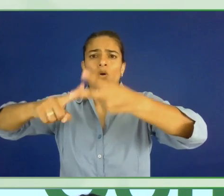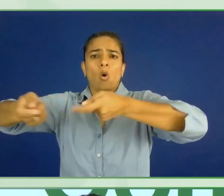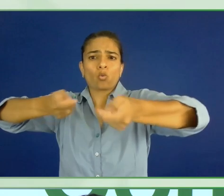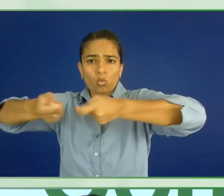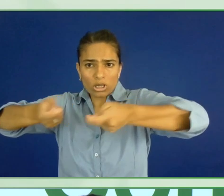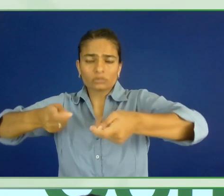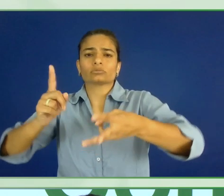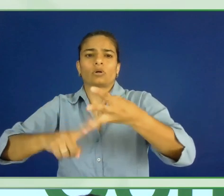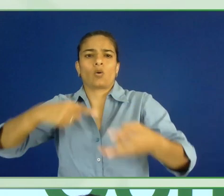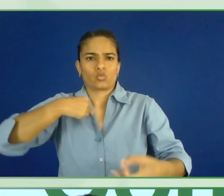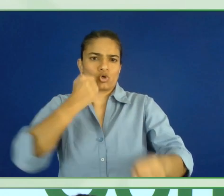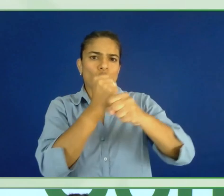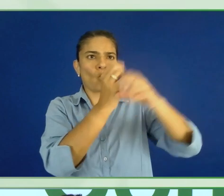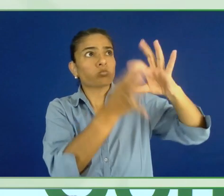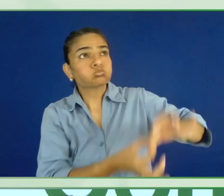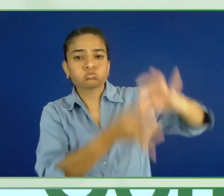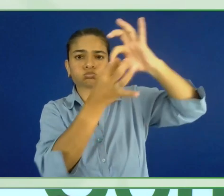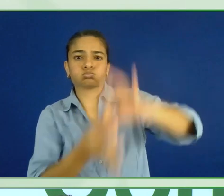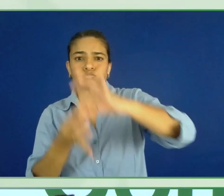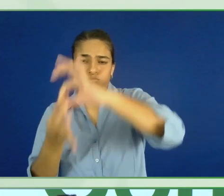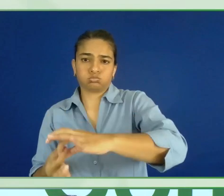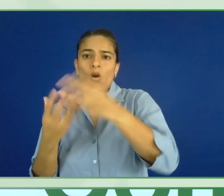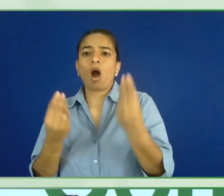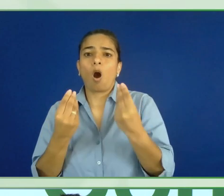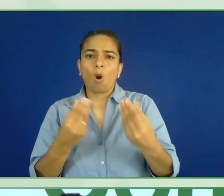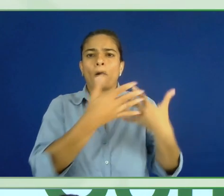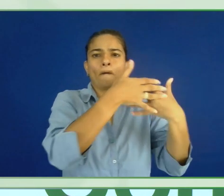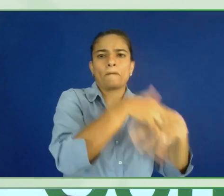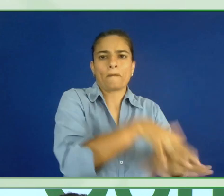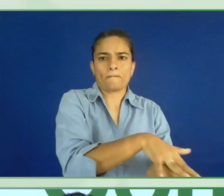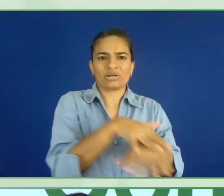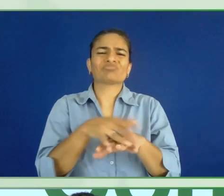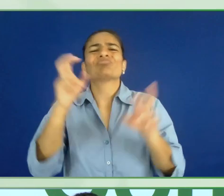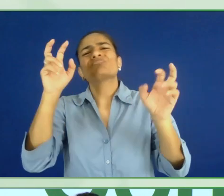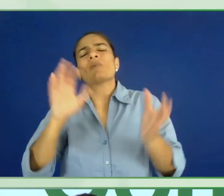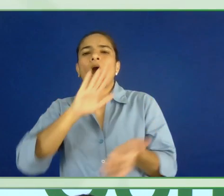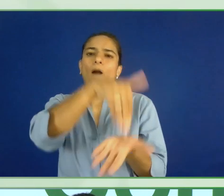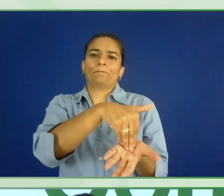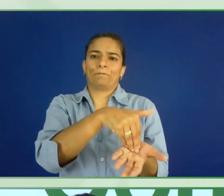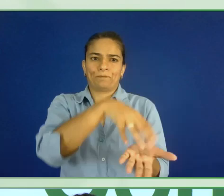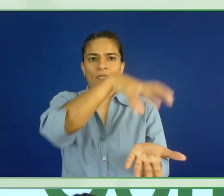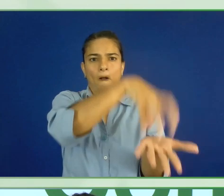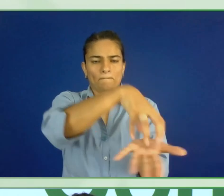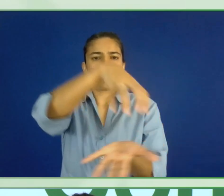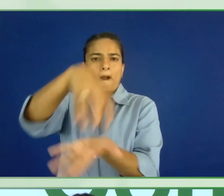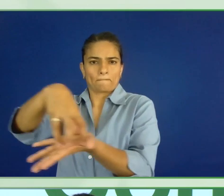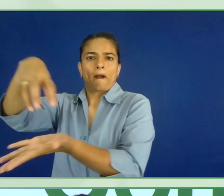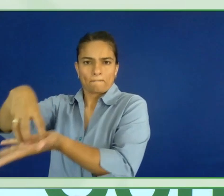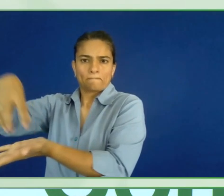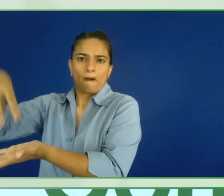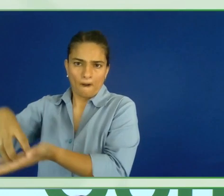in each province and territory. And then in each province and territory, they work with the local network of